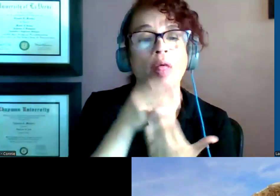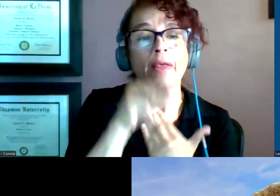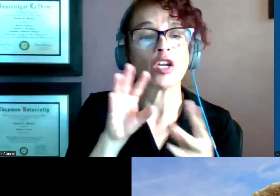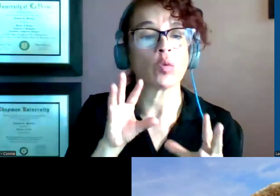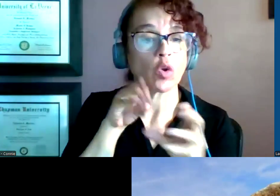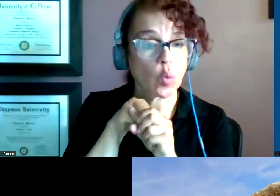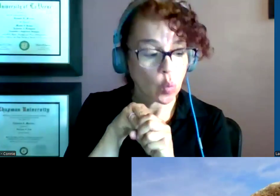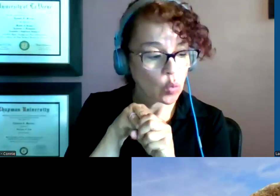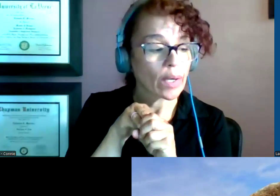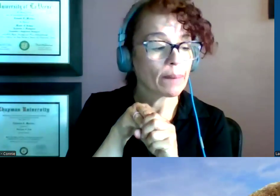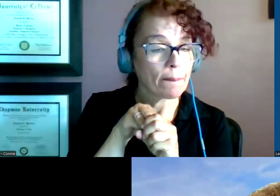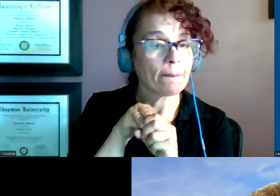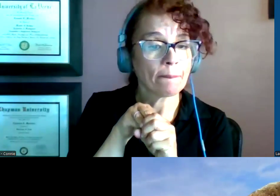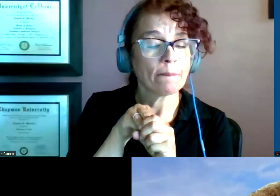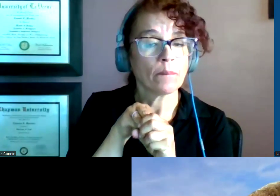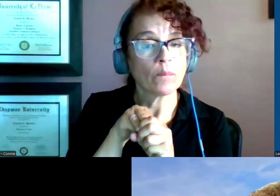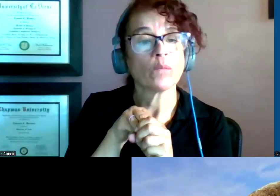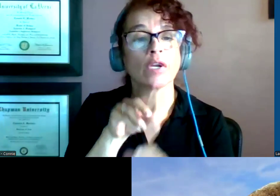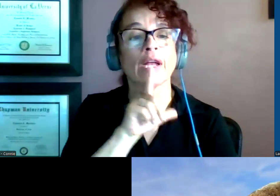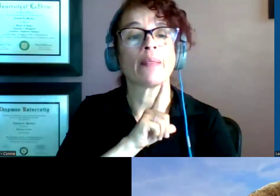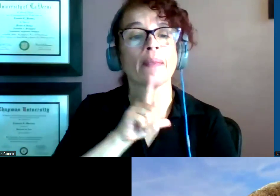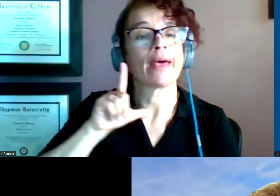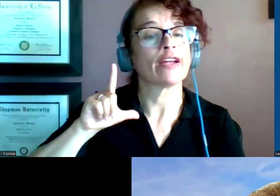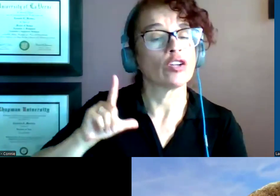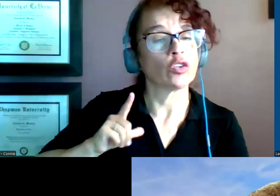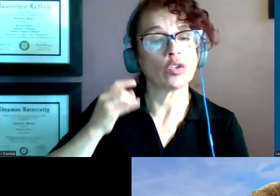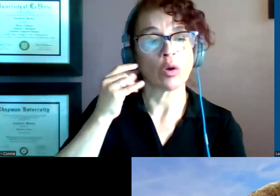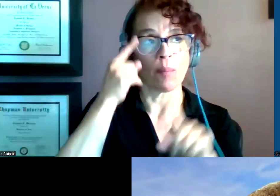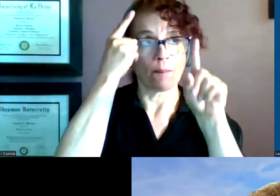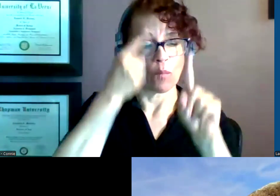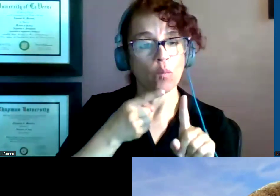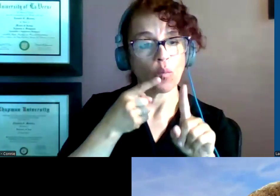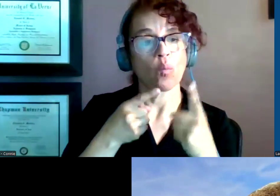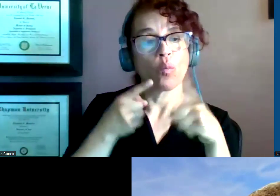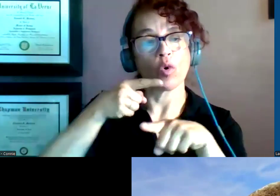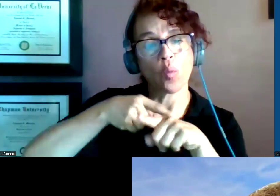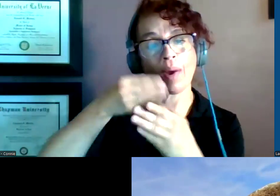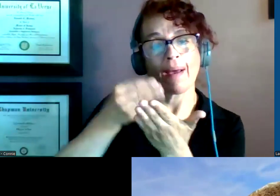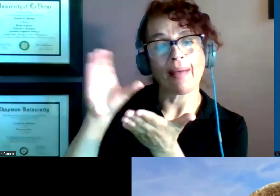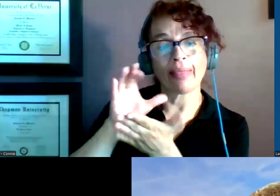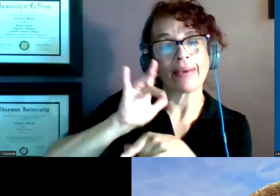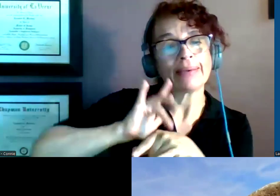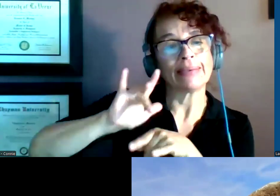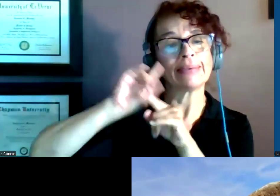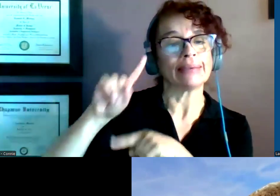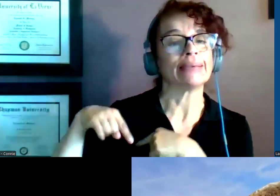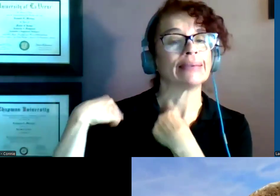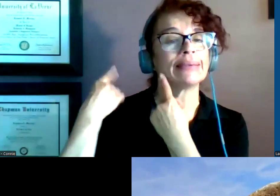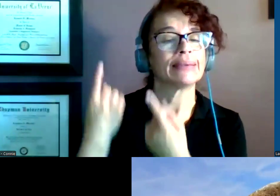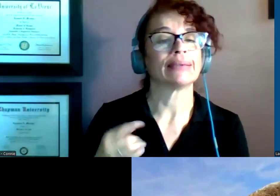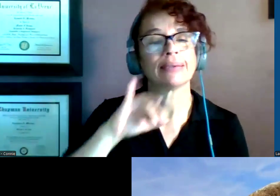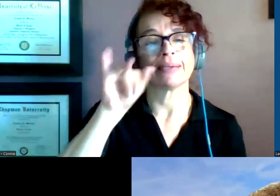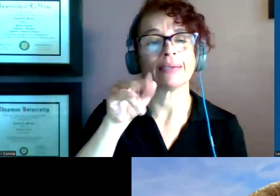included. The legislature's proposal is just one-time funding that's available until June